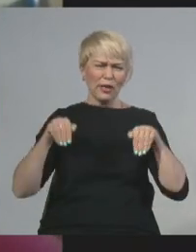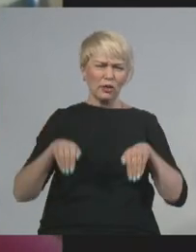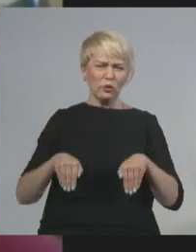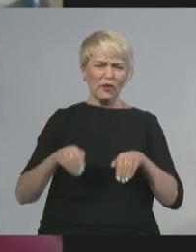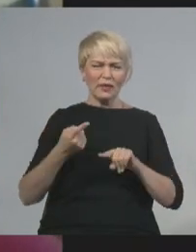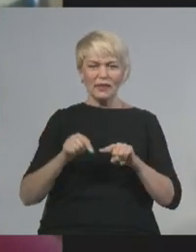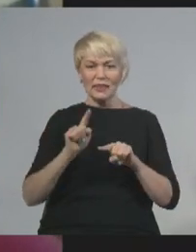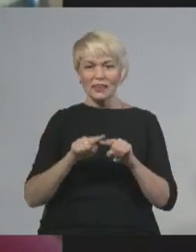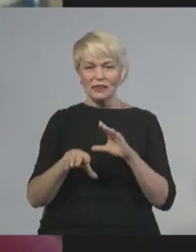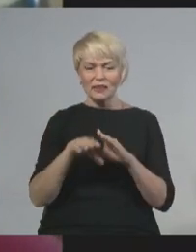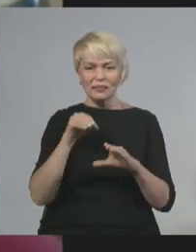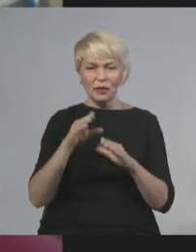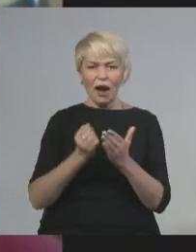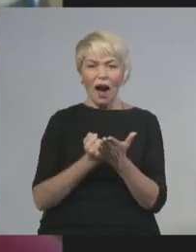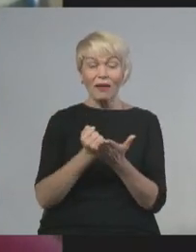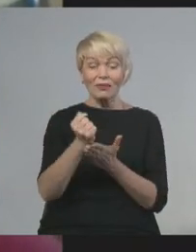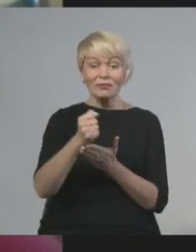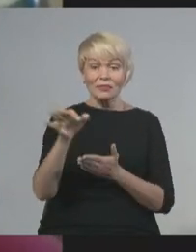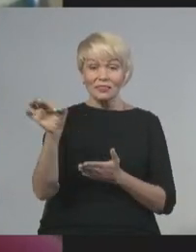and